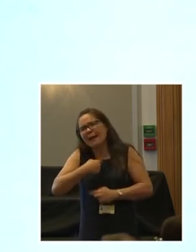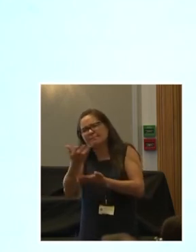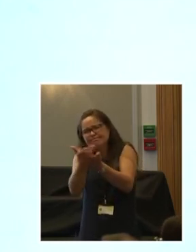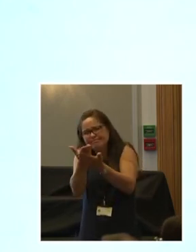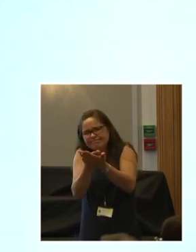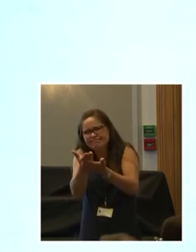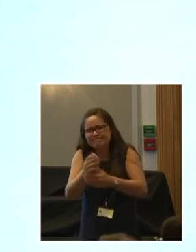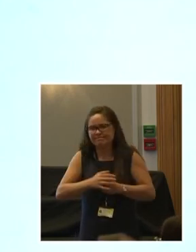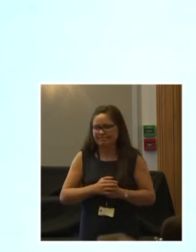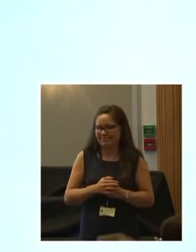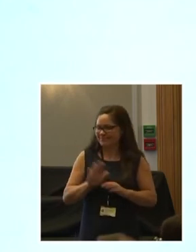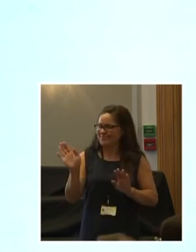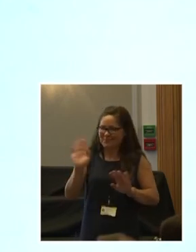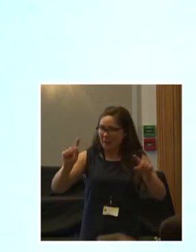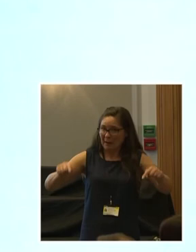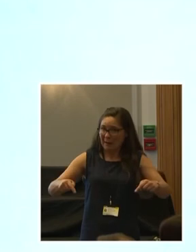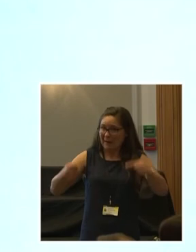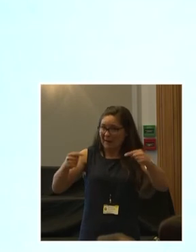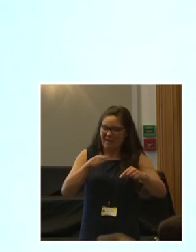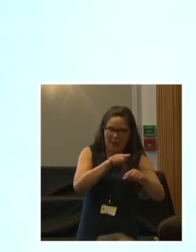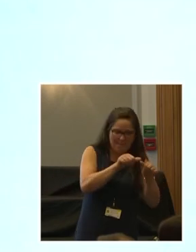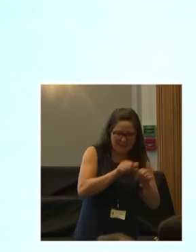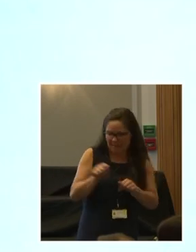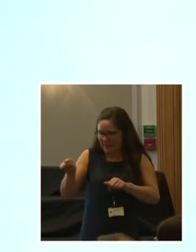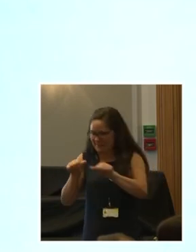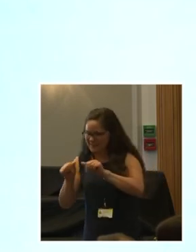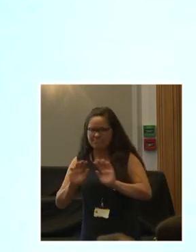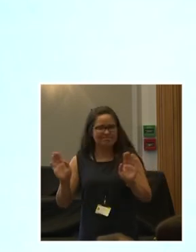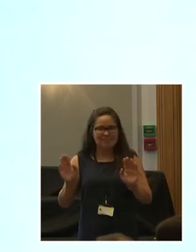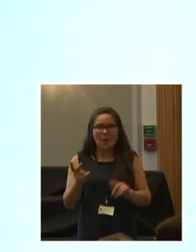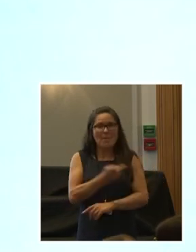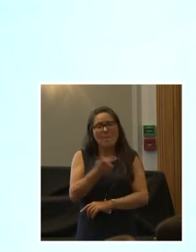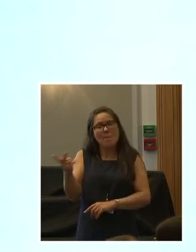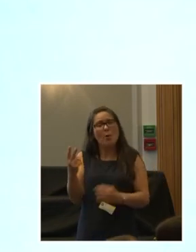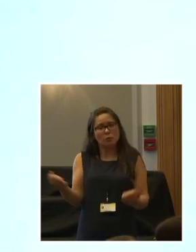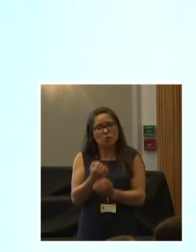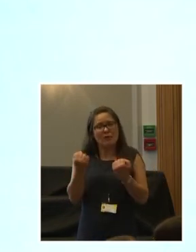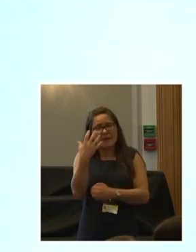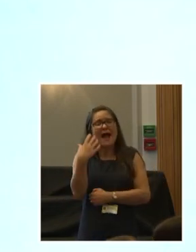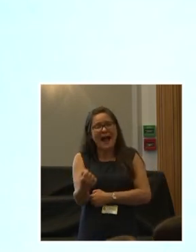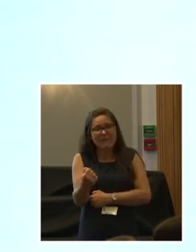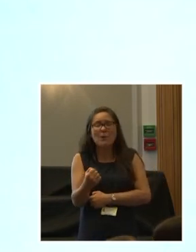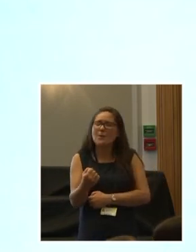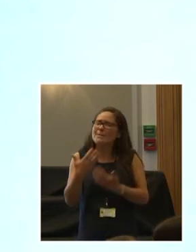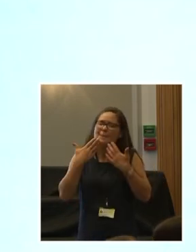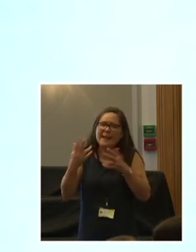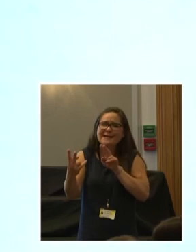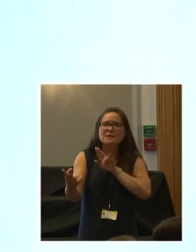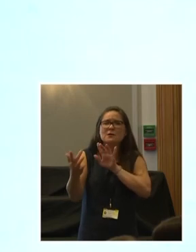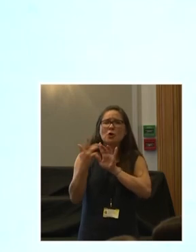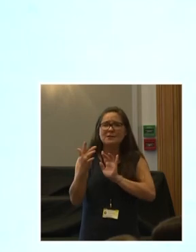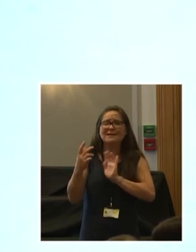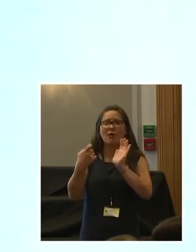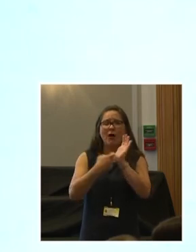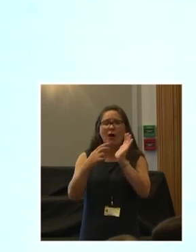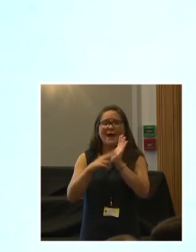I don't want to make it a versus thing. This is better than that. I'd say they both have their strengths. I would say please do give us a call at RNIB. If you don't know the